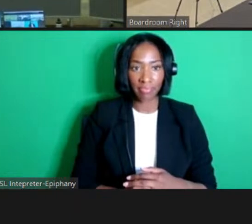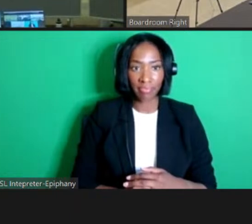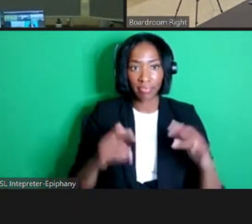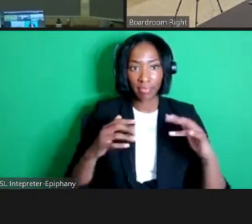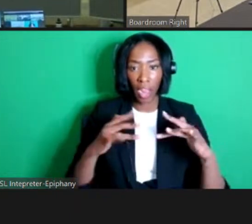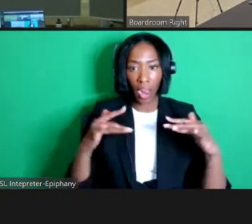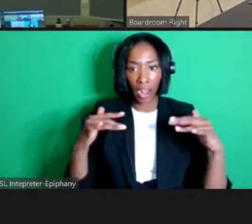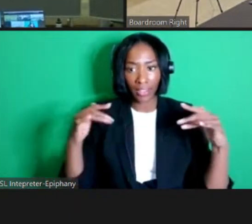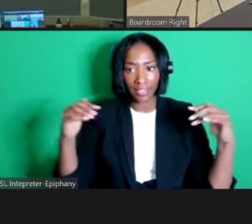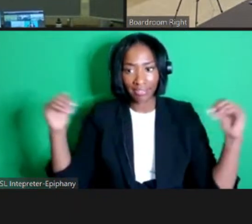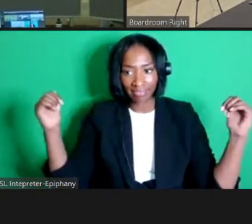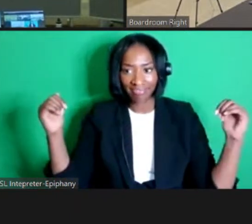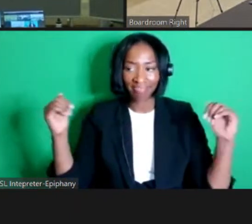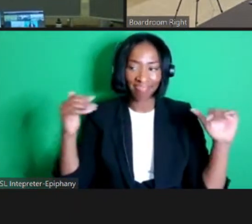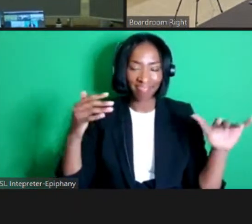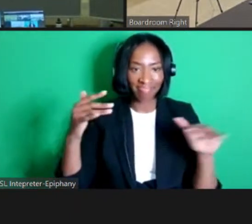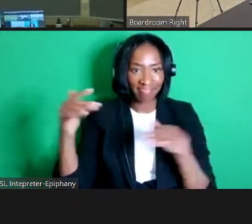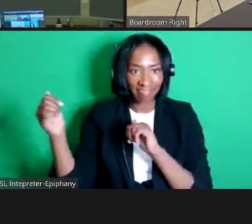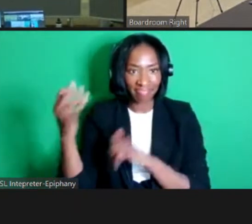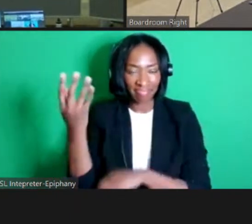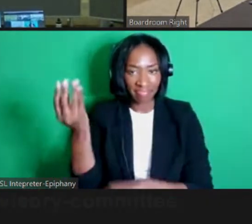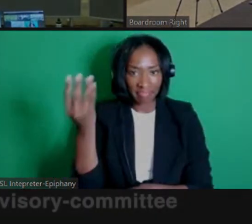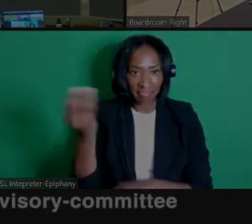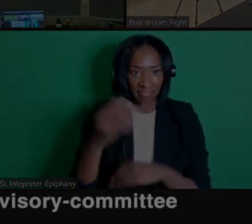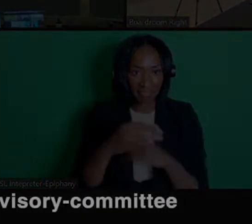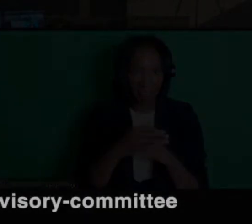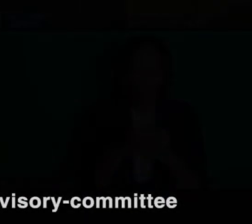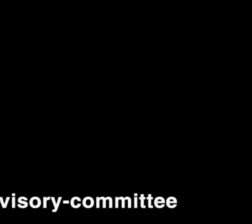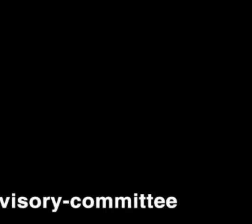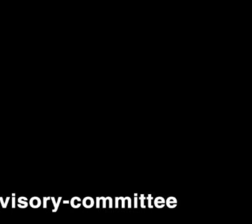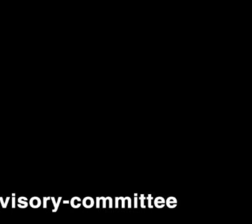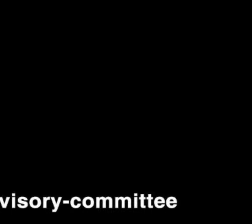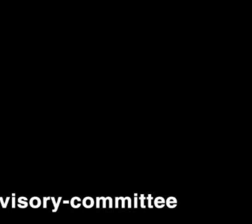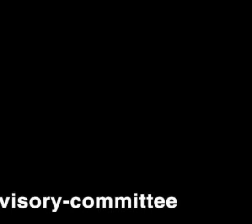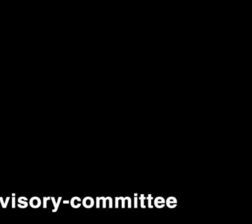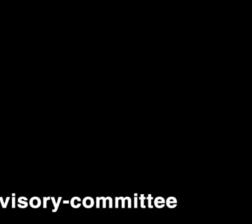Yeah. Lovely. And then That's all just you need to describe do. what's on the picture. And I think